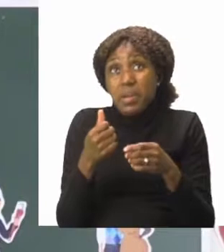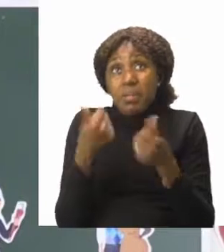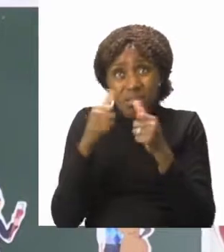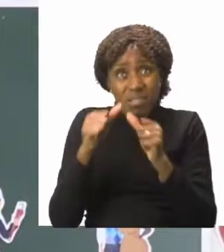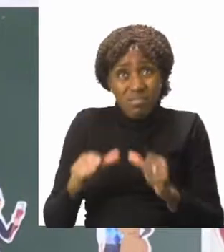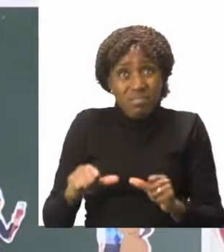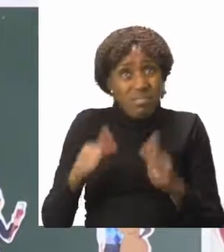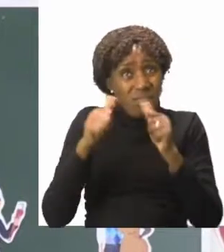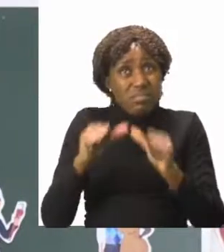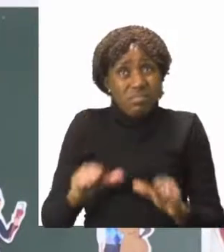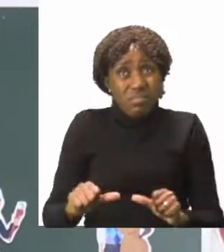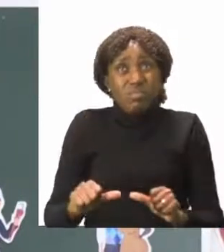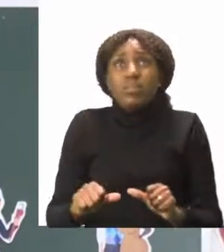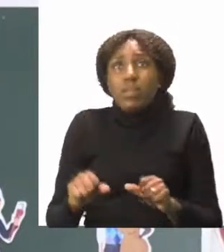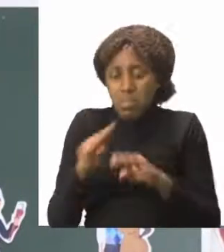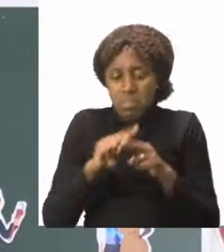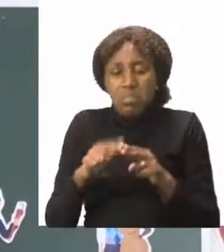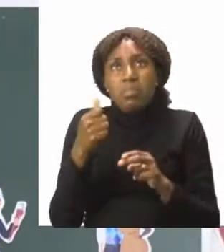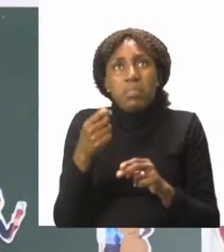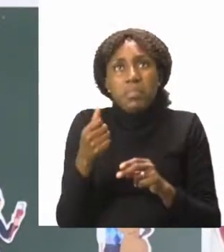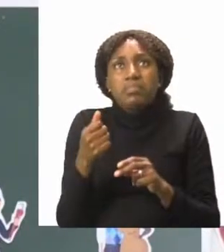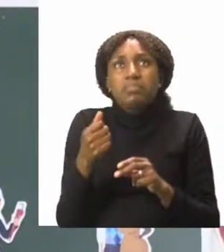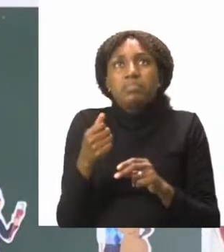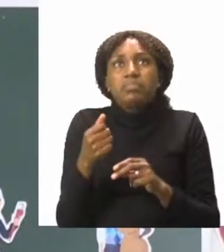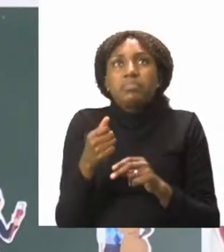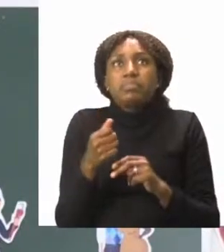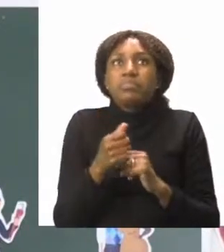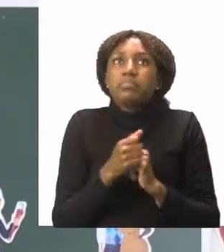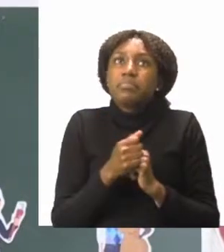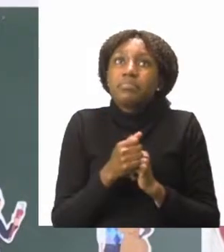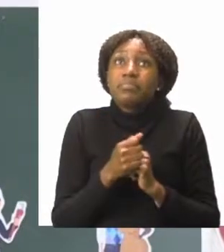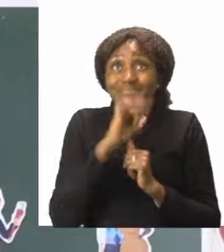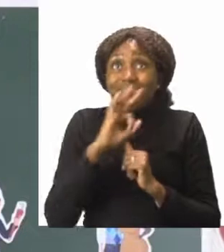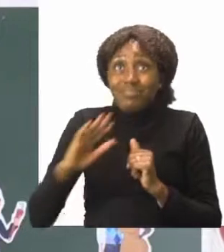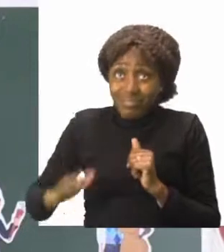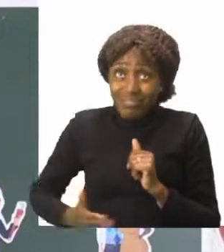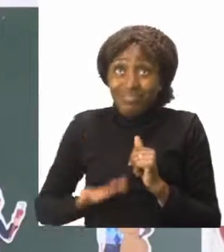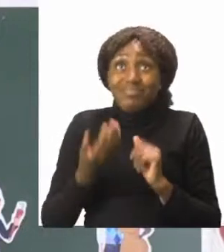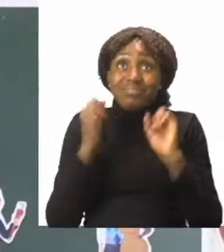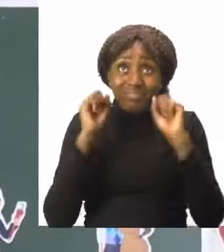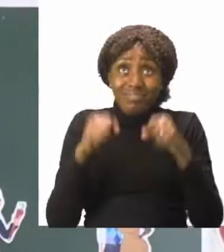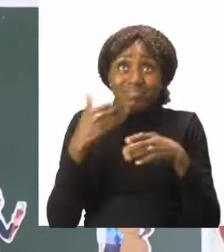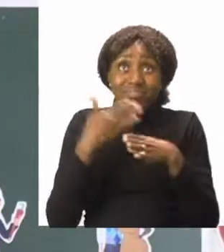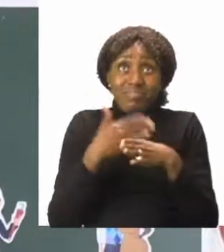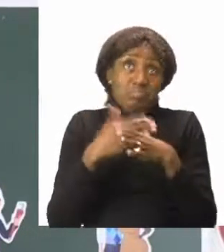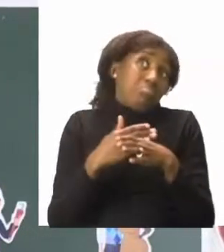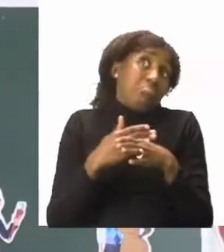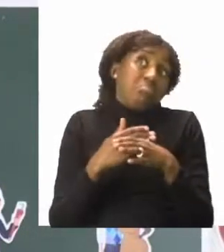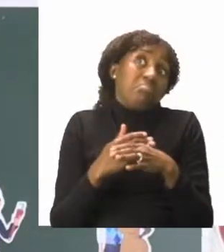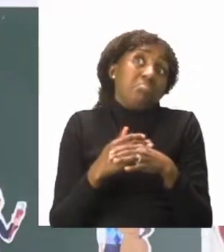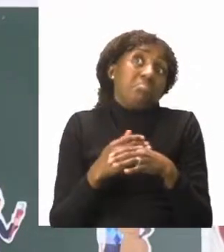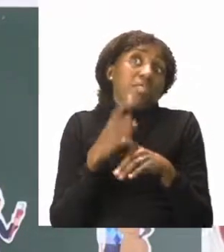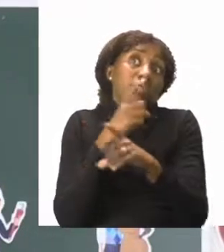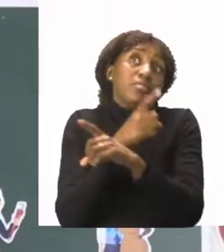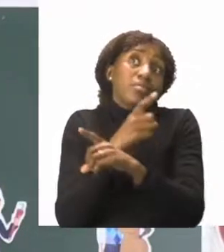dealing with money. Then you can also be someone else who's working in the government, someone who's